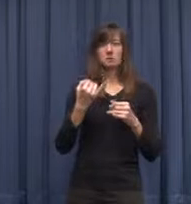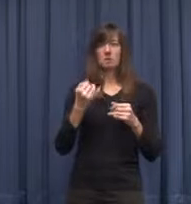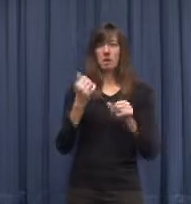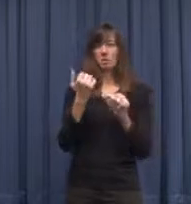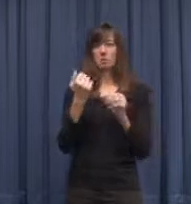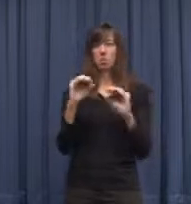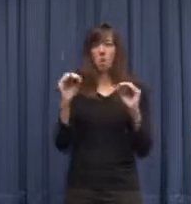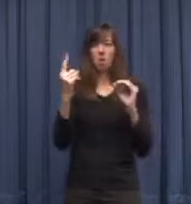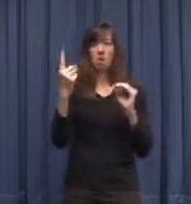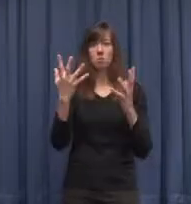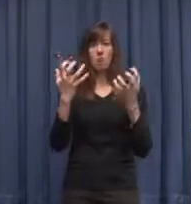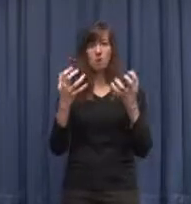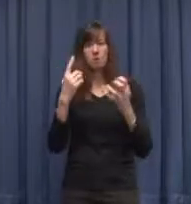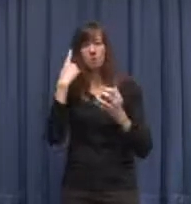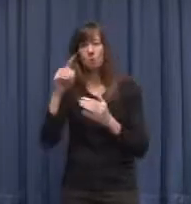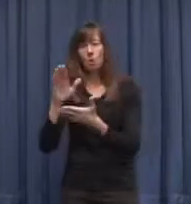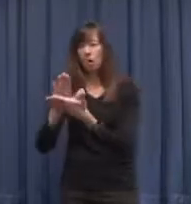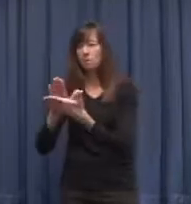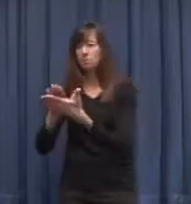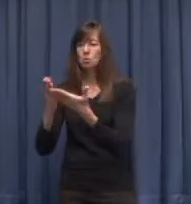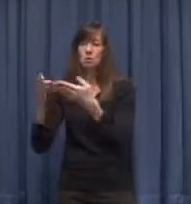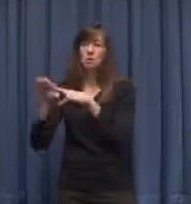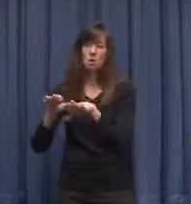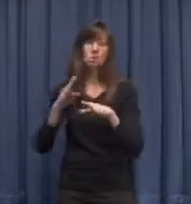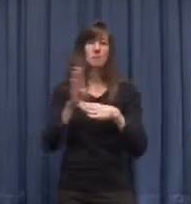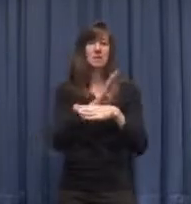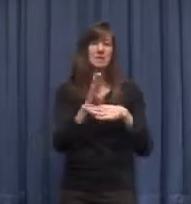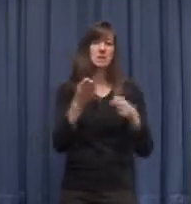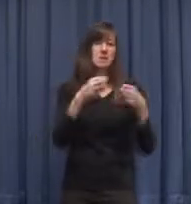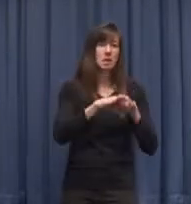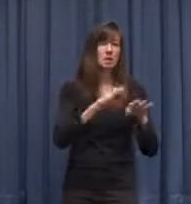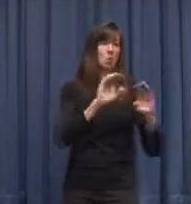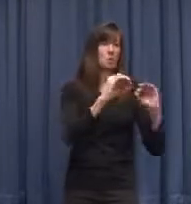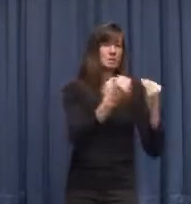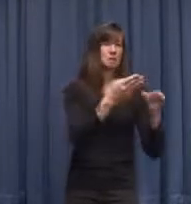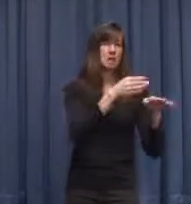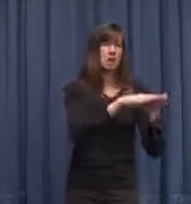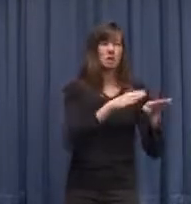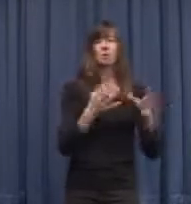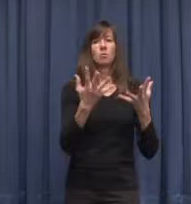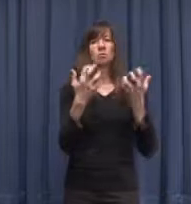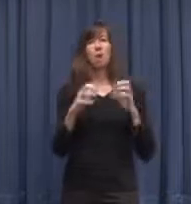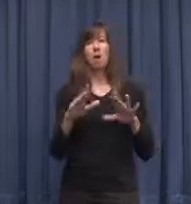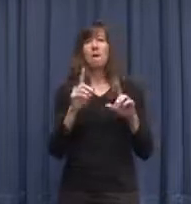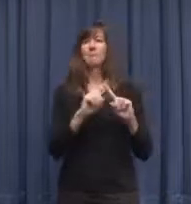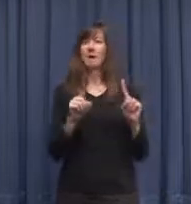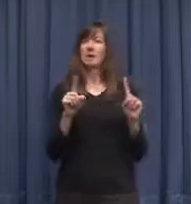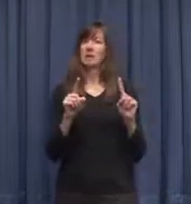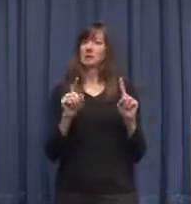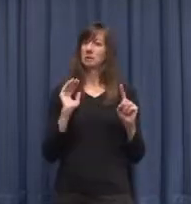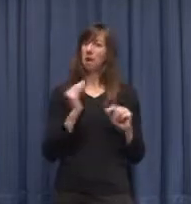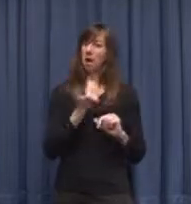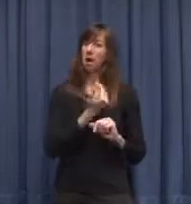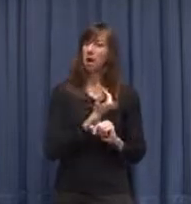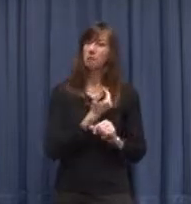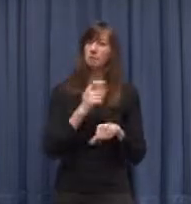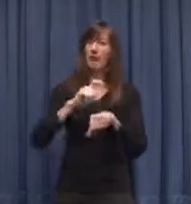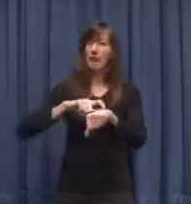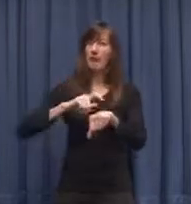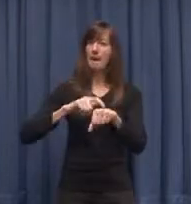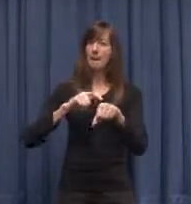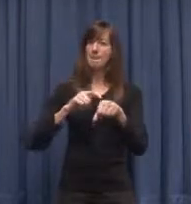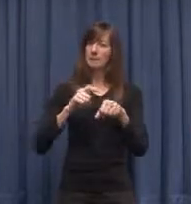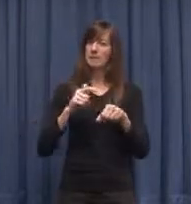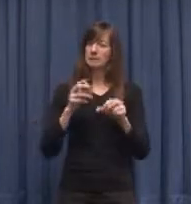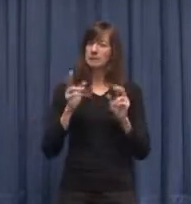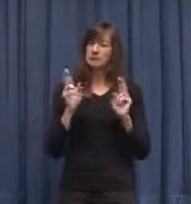our lives. So the window to affect this is narrowing and narrowing and narrowing, but it is still there. And there are still